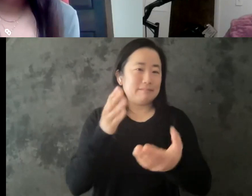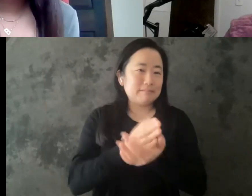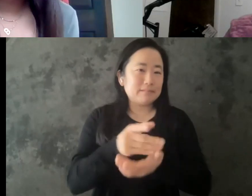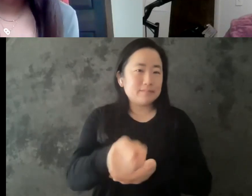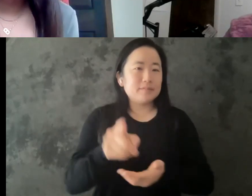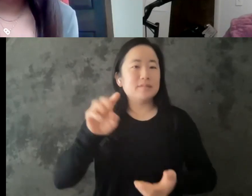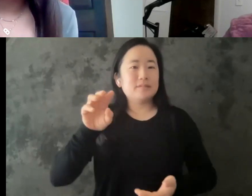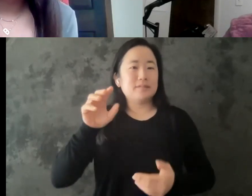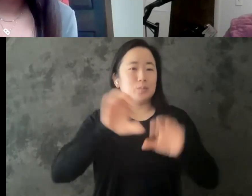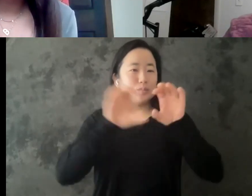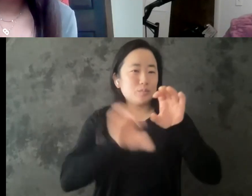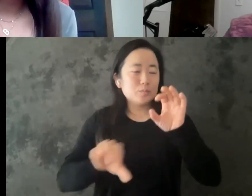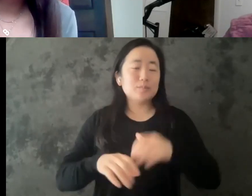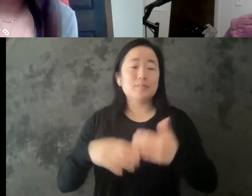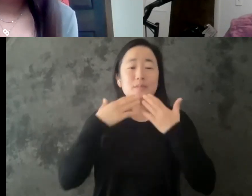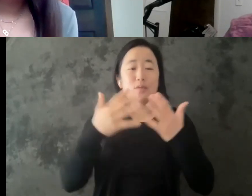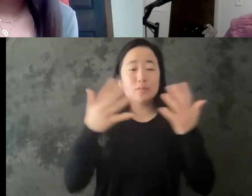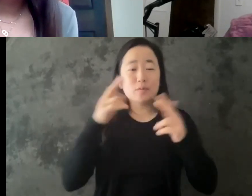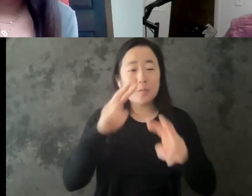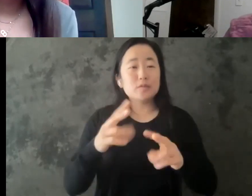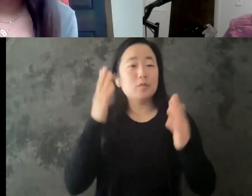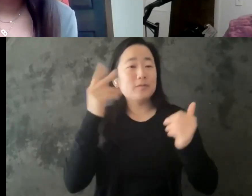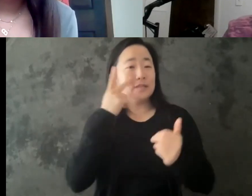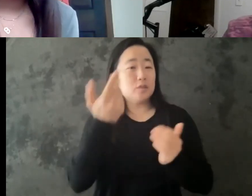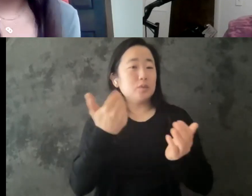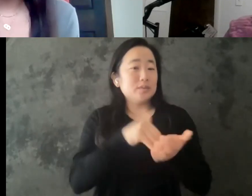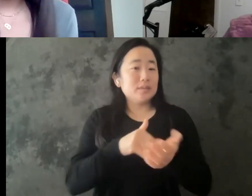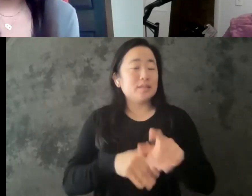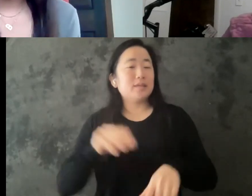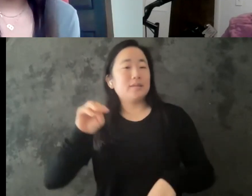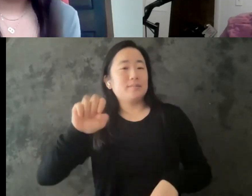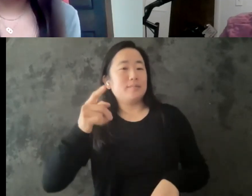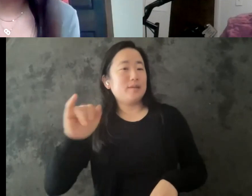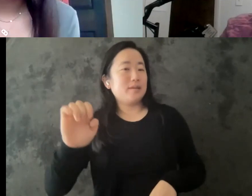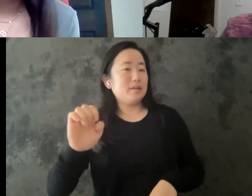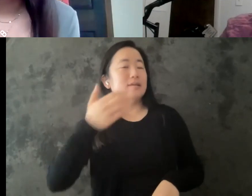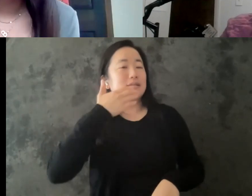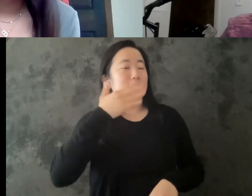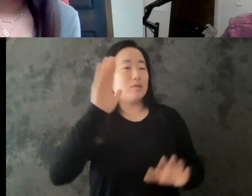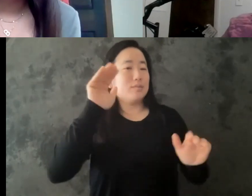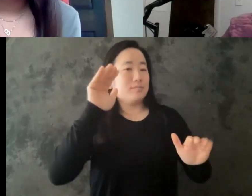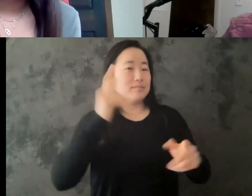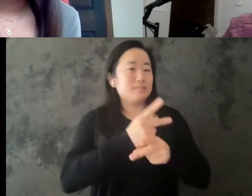so much and hope to see you soon. Thank you, everyone. Take care. Bye.